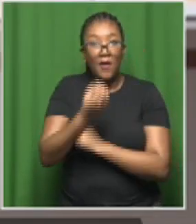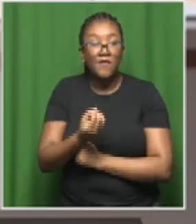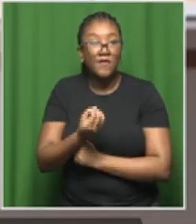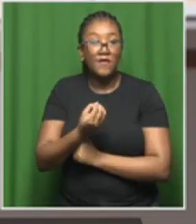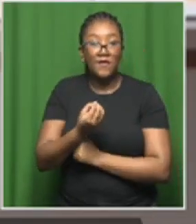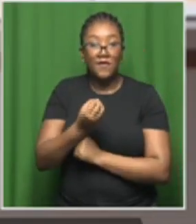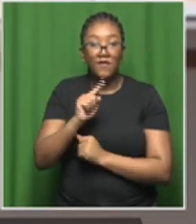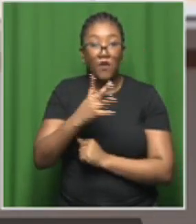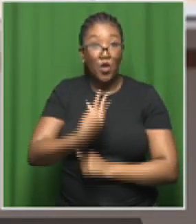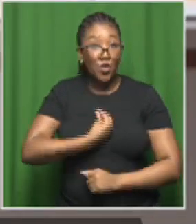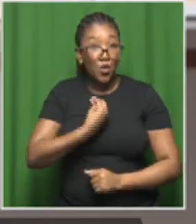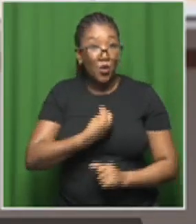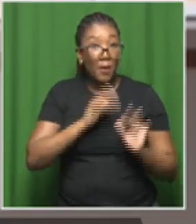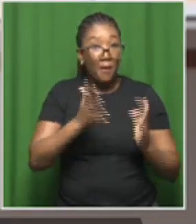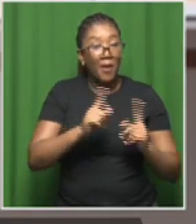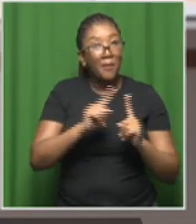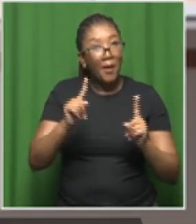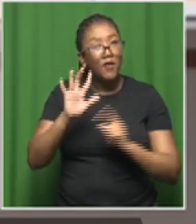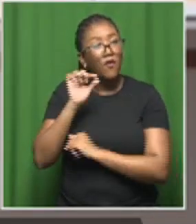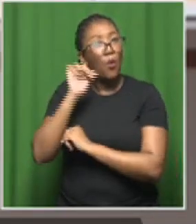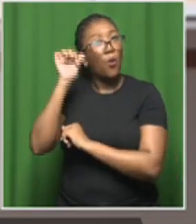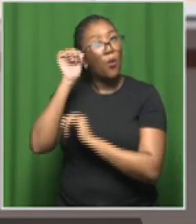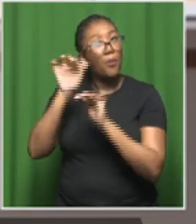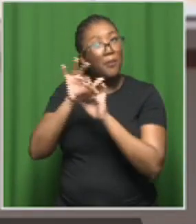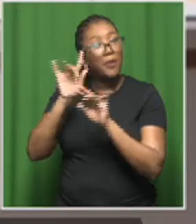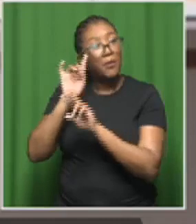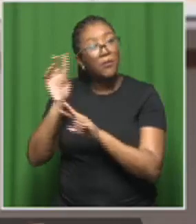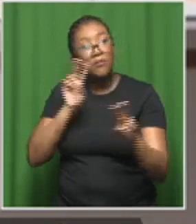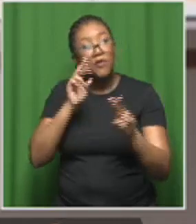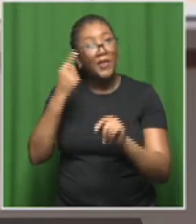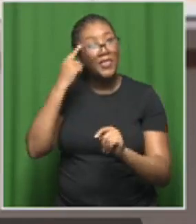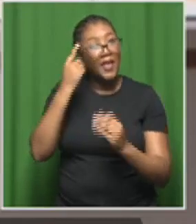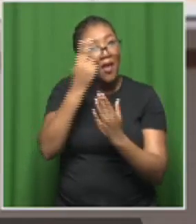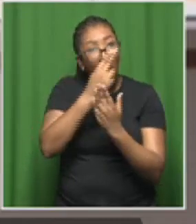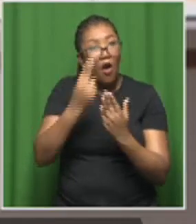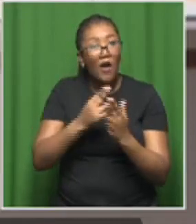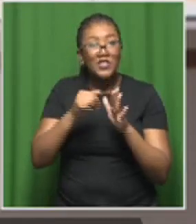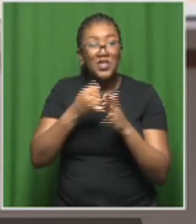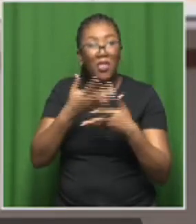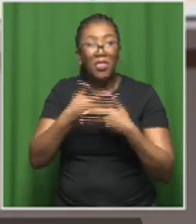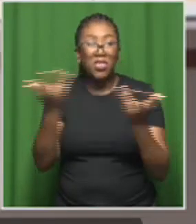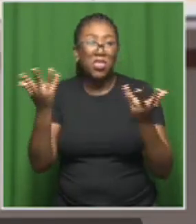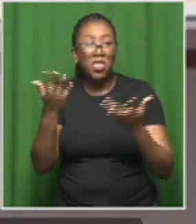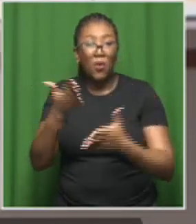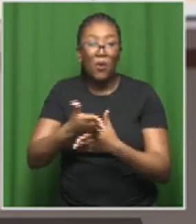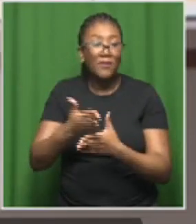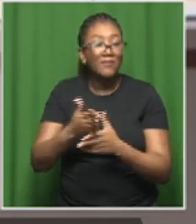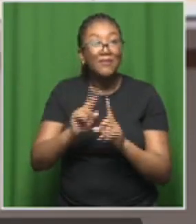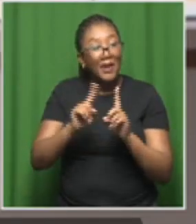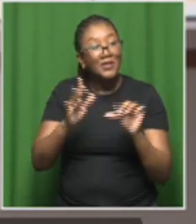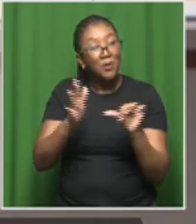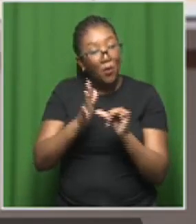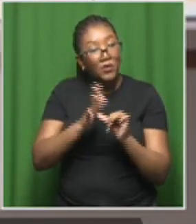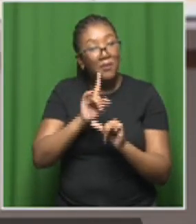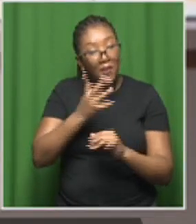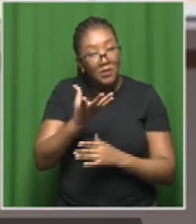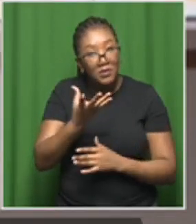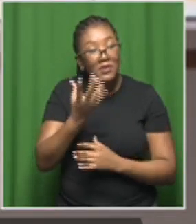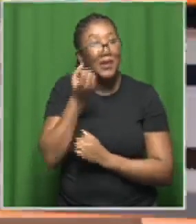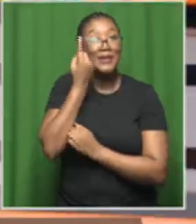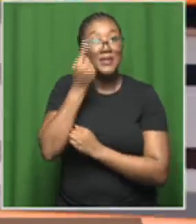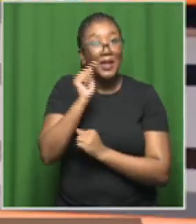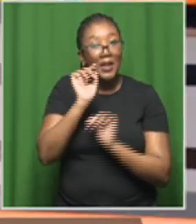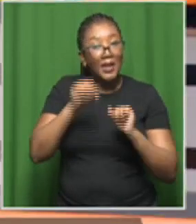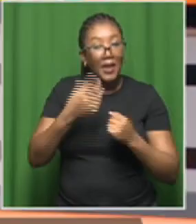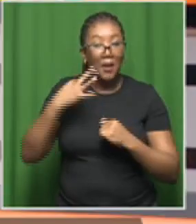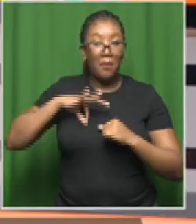this path that you can take as a career, as an artist, for example, and land up on platforms like Davos, for example. Yeah. And then